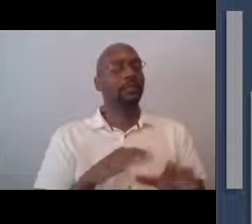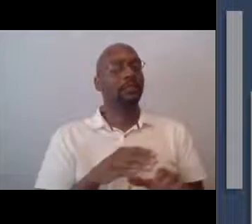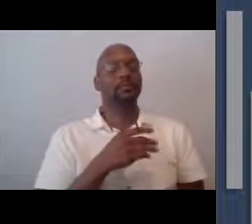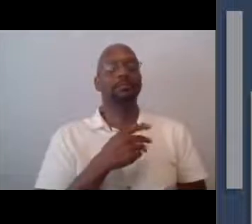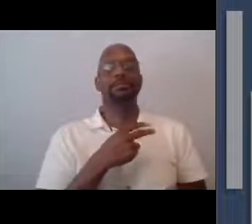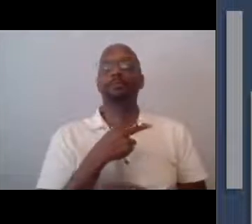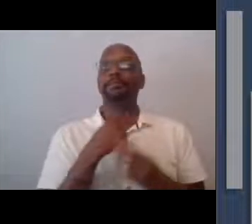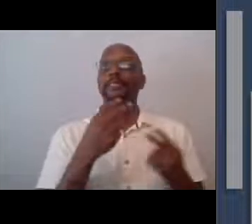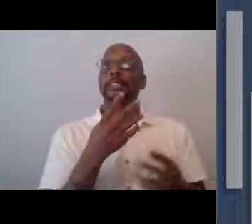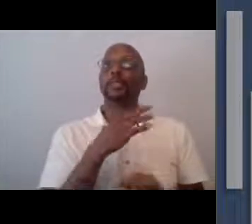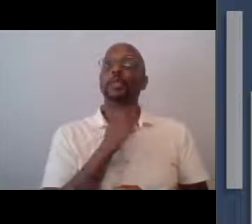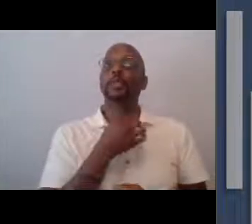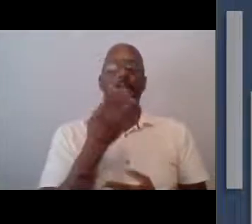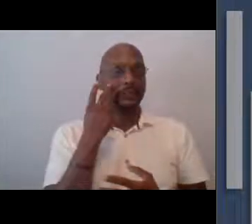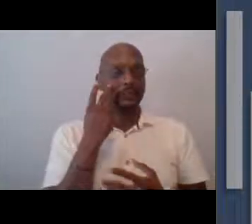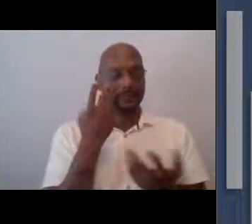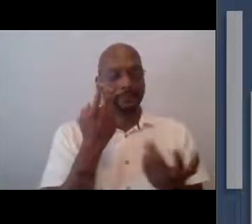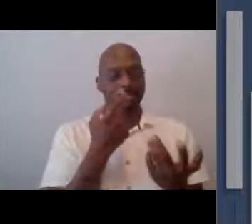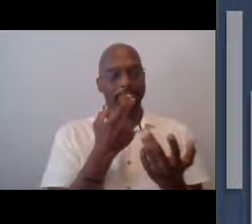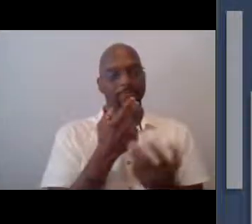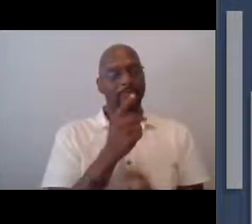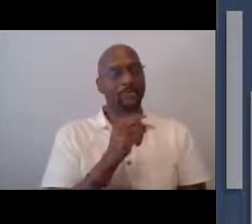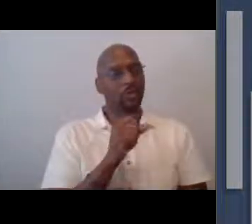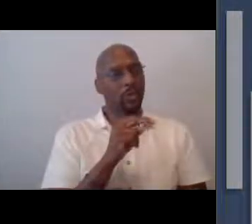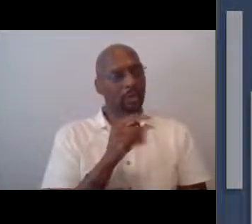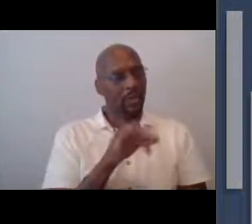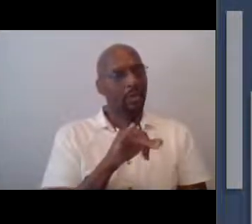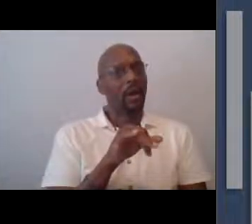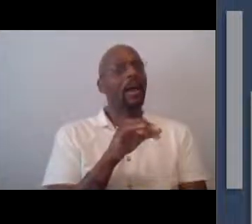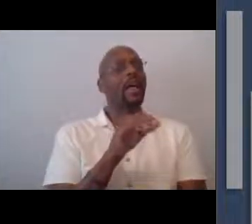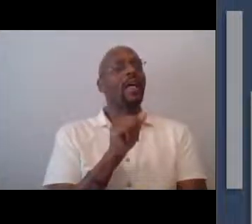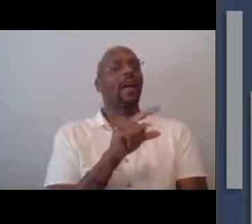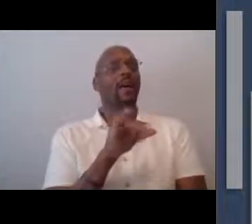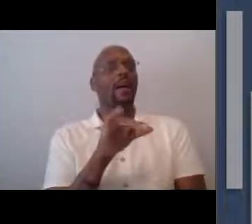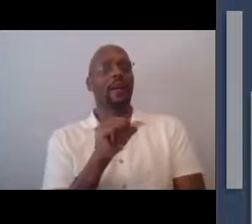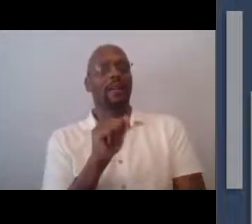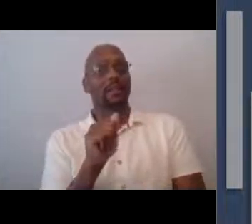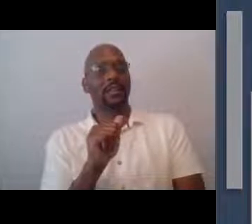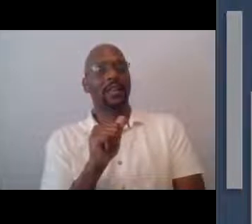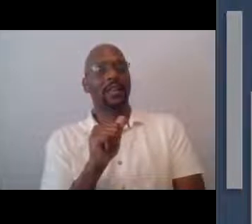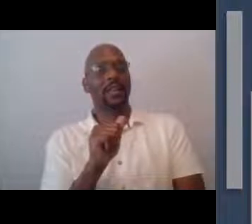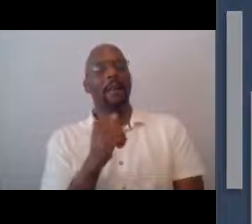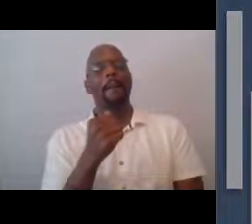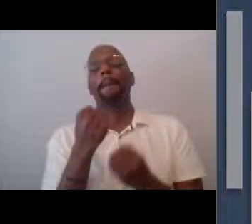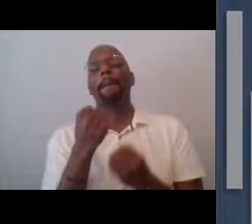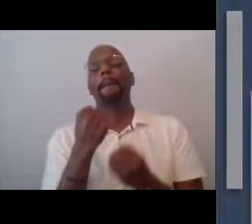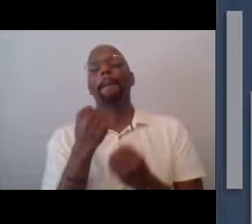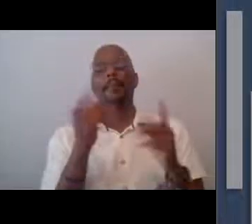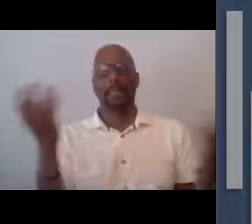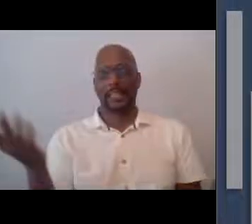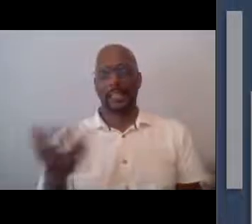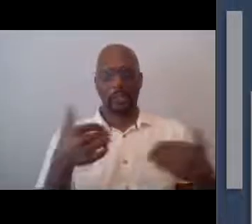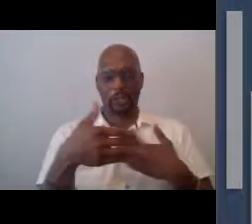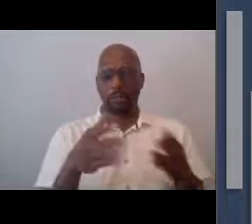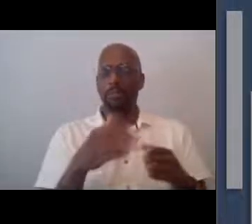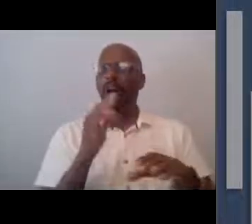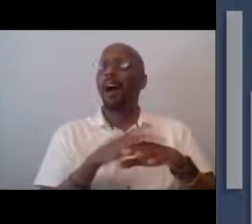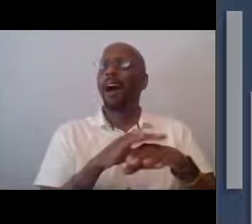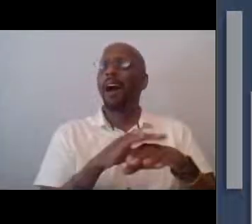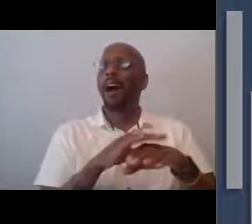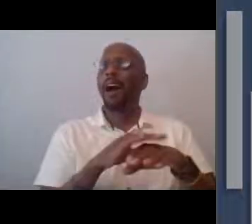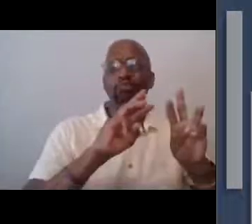just Tokes and Tony and Alyssa was on a panel, and there were many people in this room, I think, that were on panel. It was just really fun to